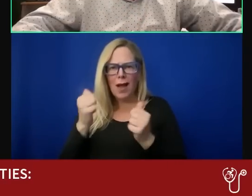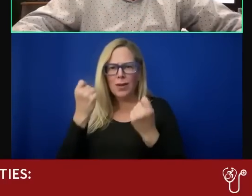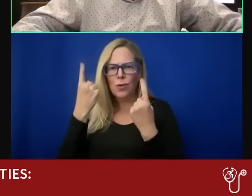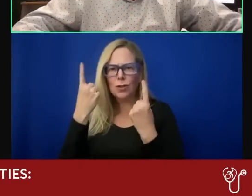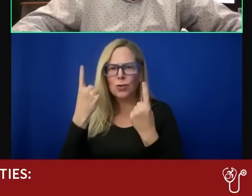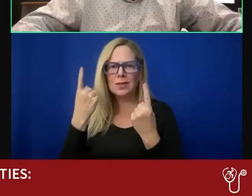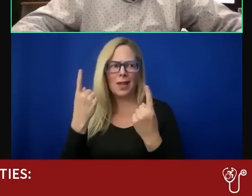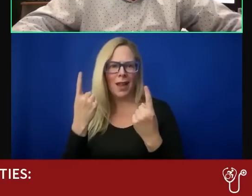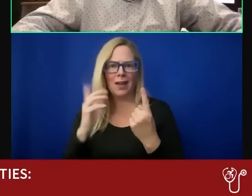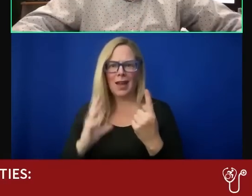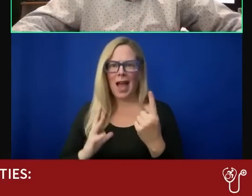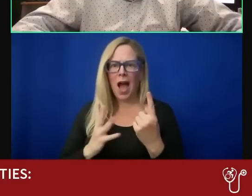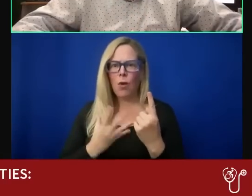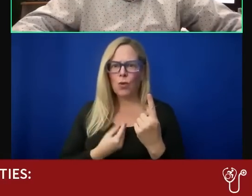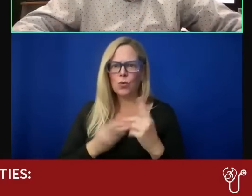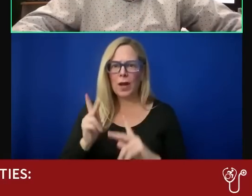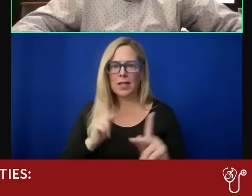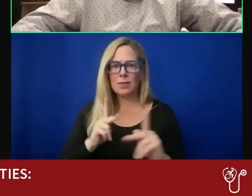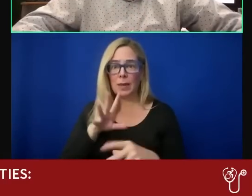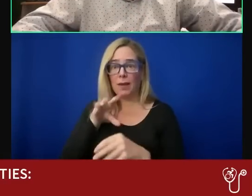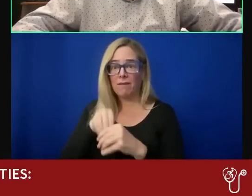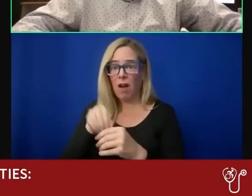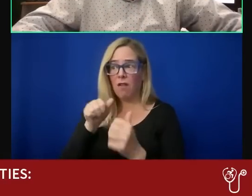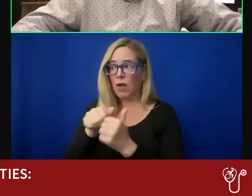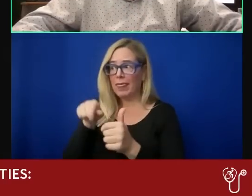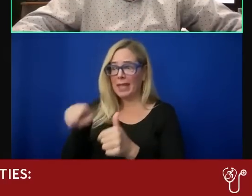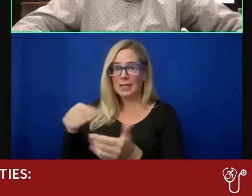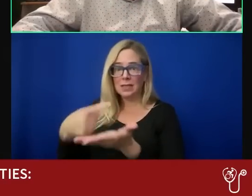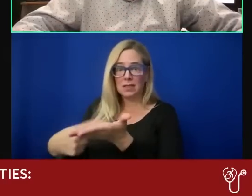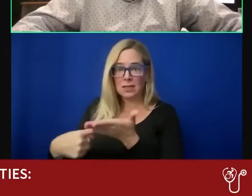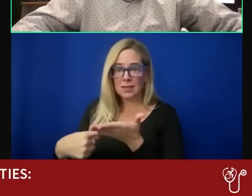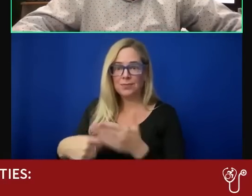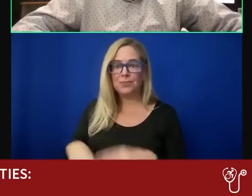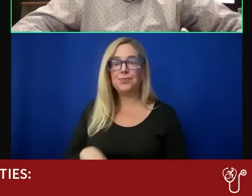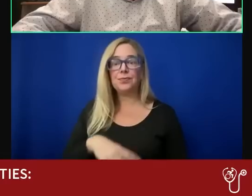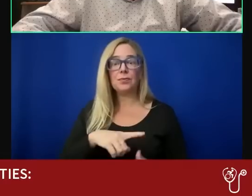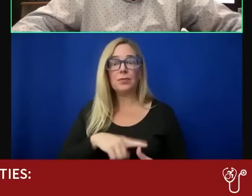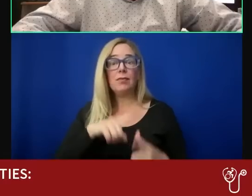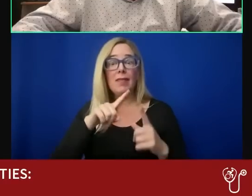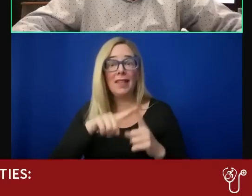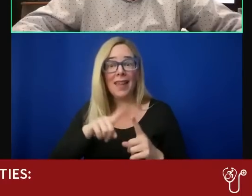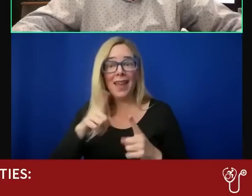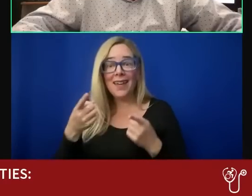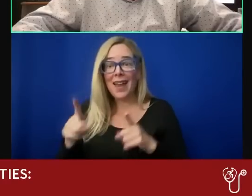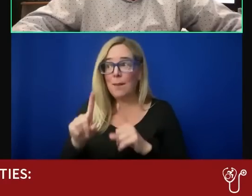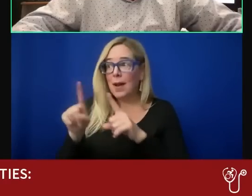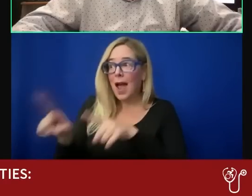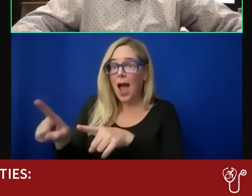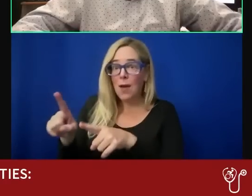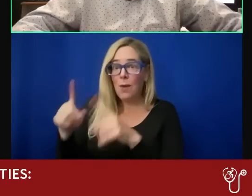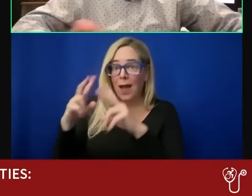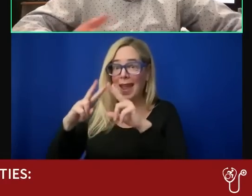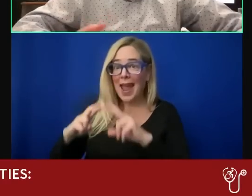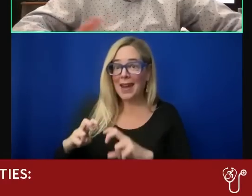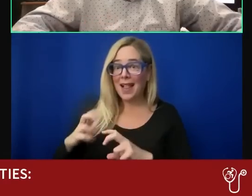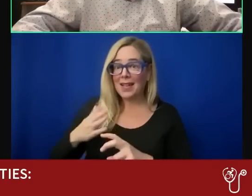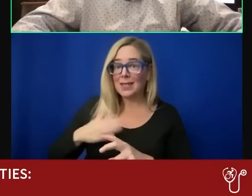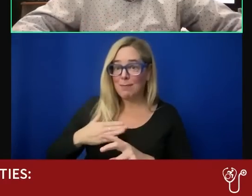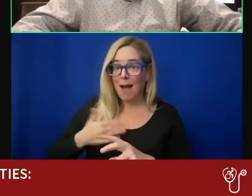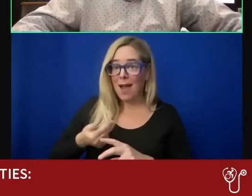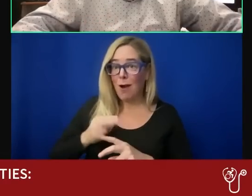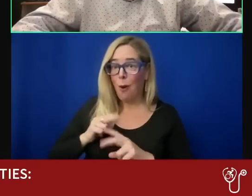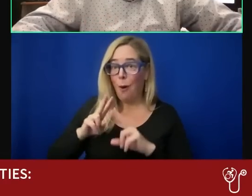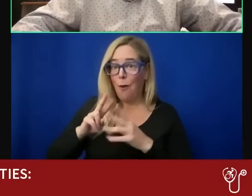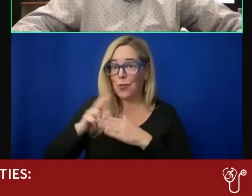people fit into this dialogue. Then I went to work to analyze my own results and ultimately determined that some of the ways that